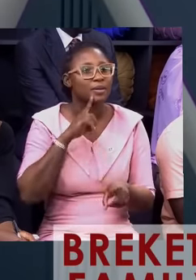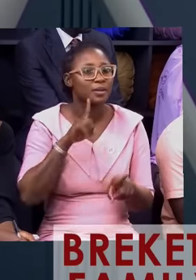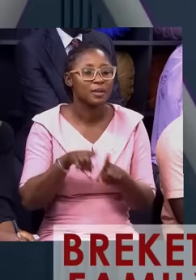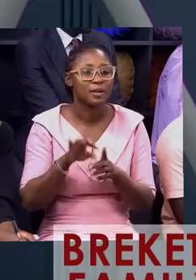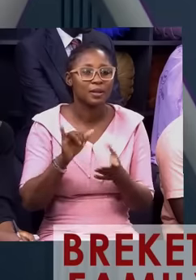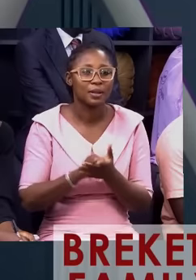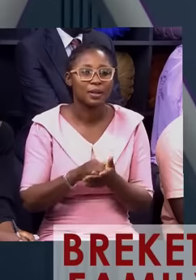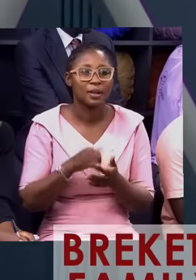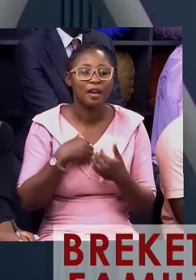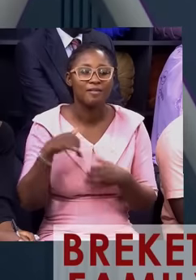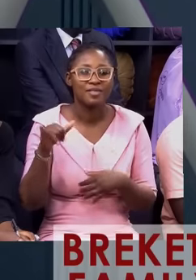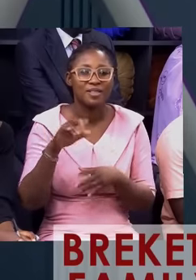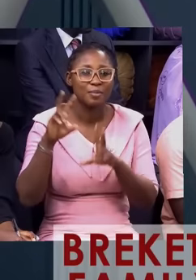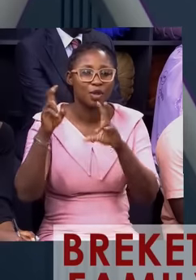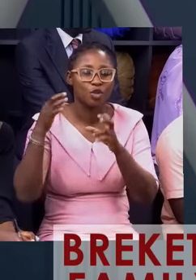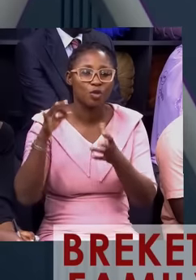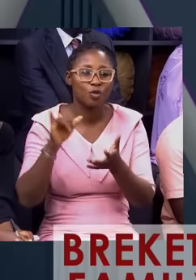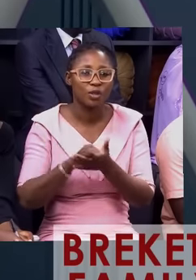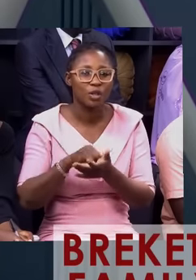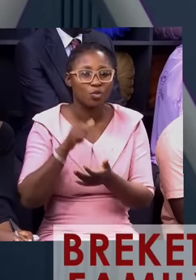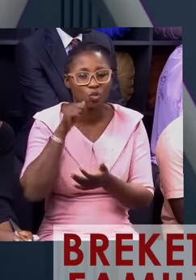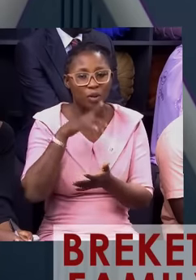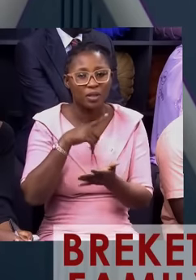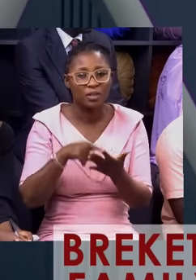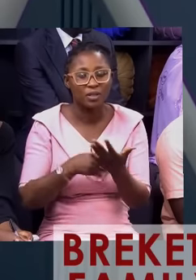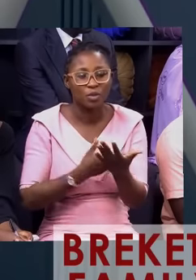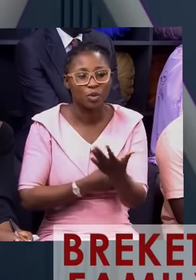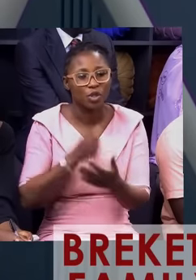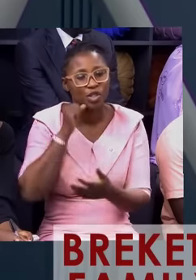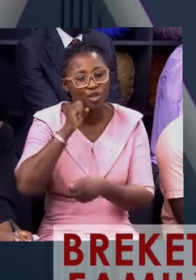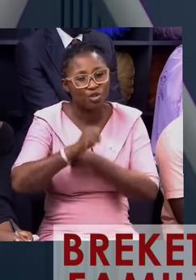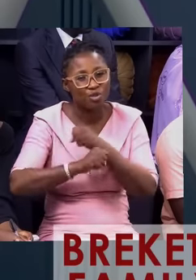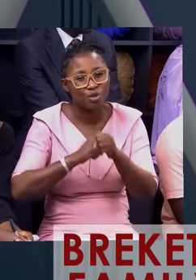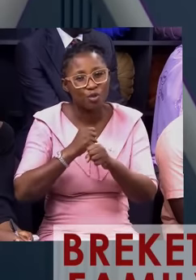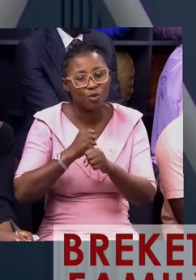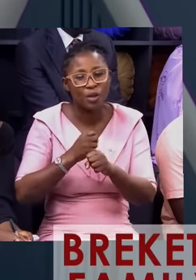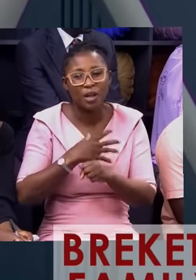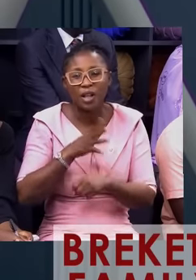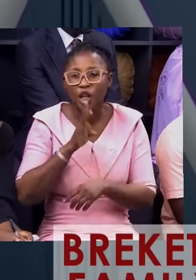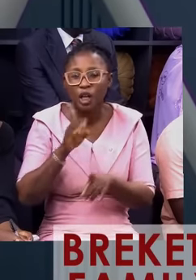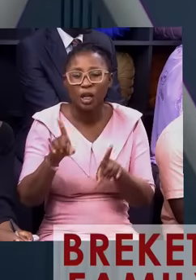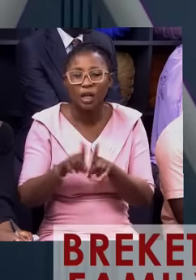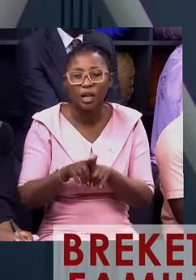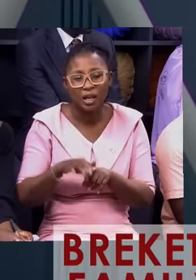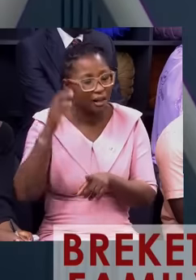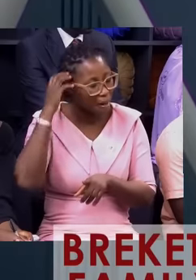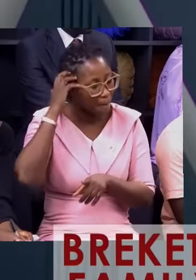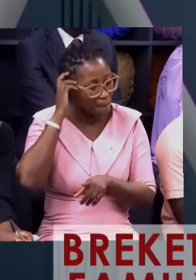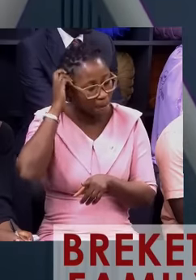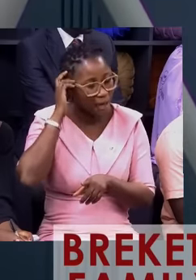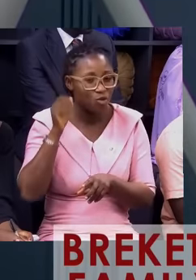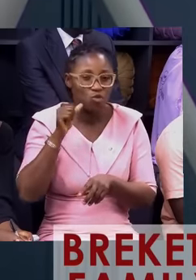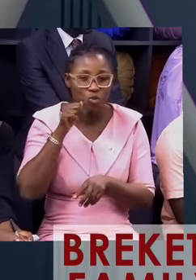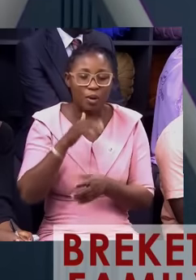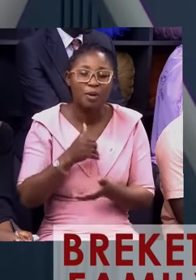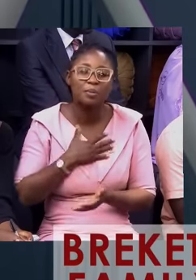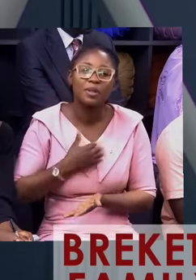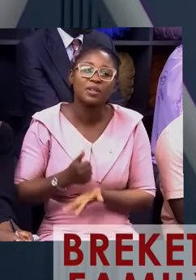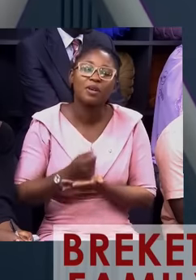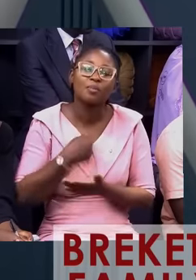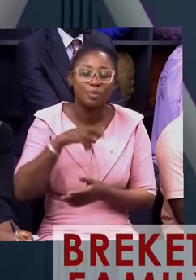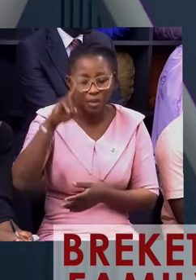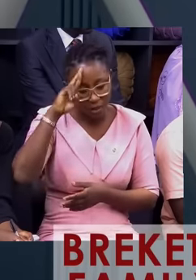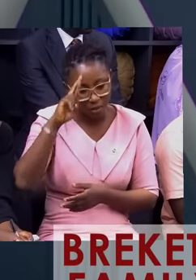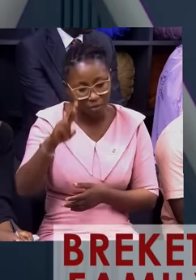of that woman this morning She's suffering and talking like a mad woman please help me